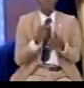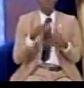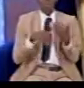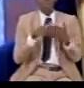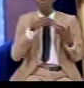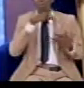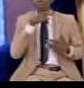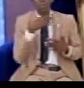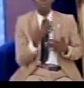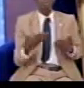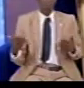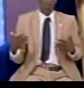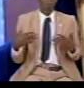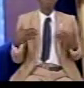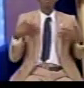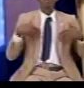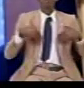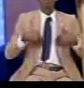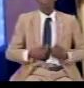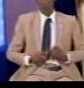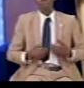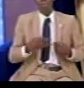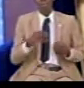every day. I think I'm tired.